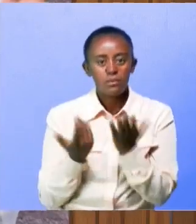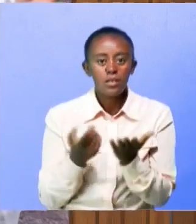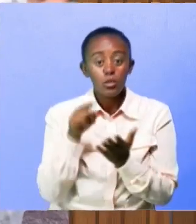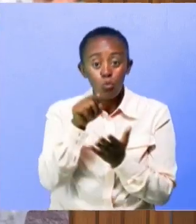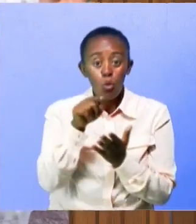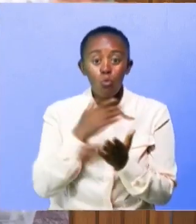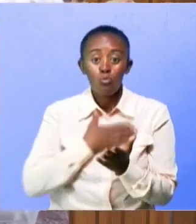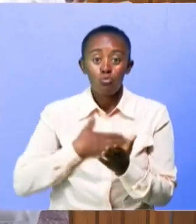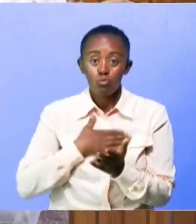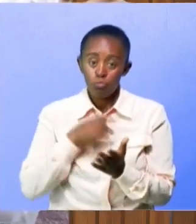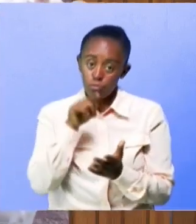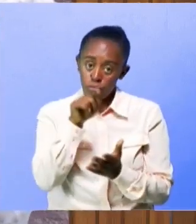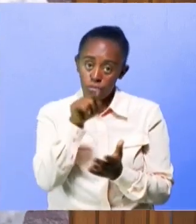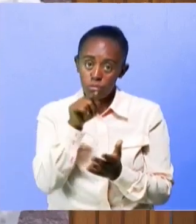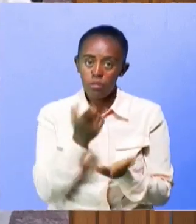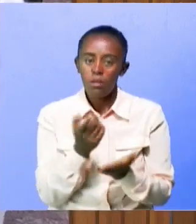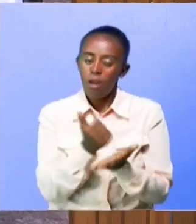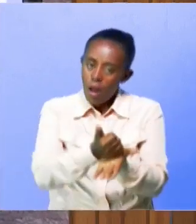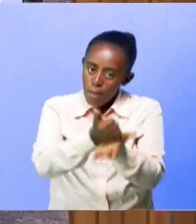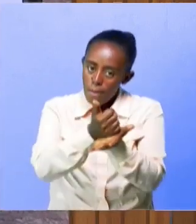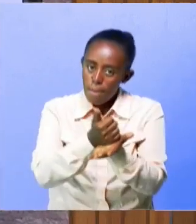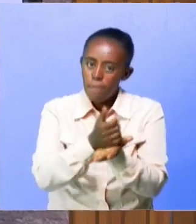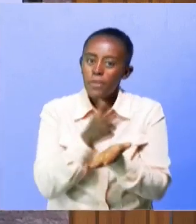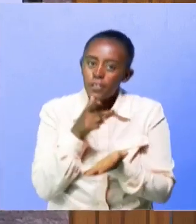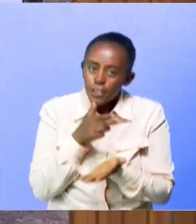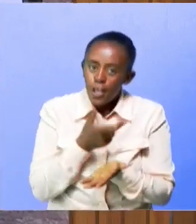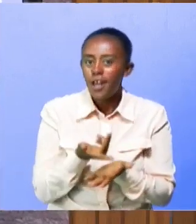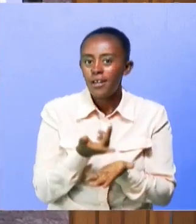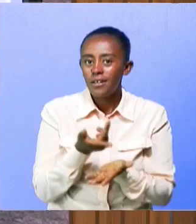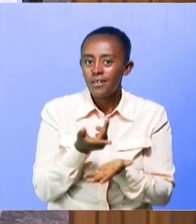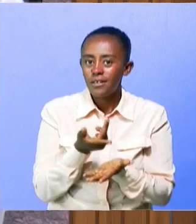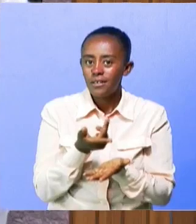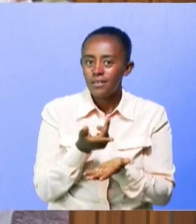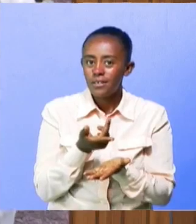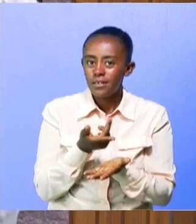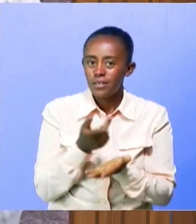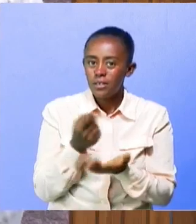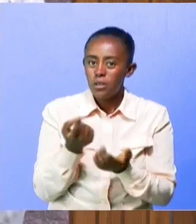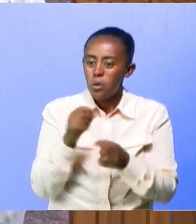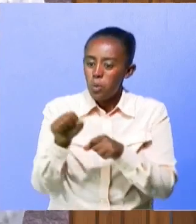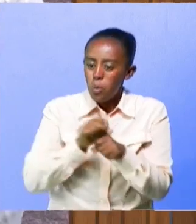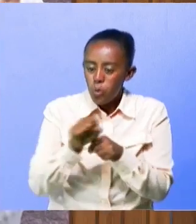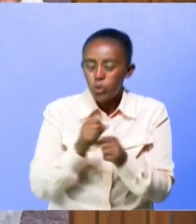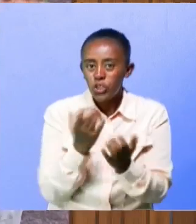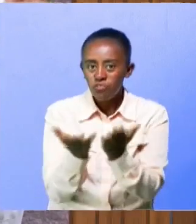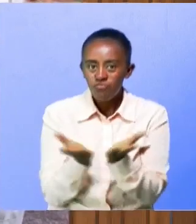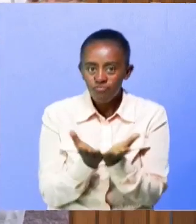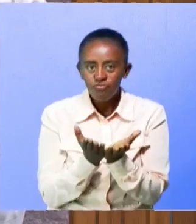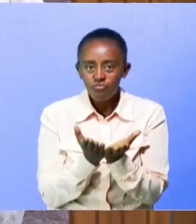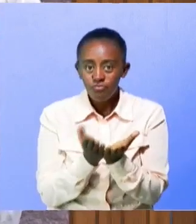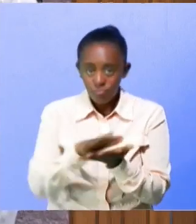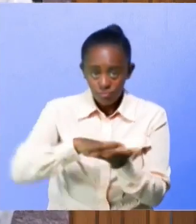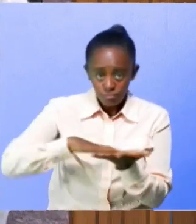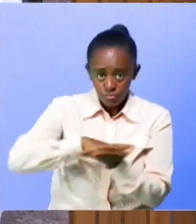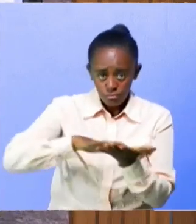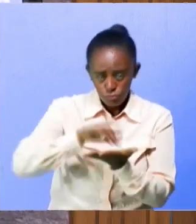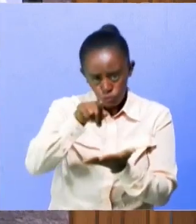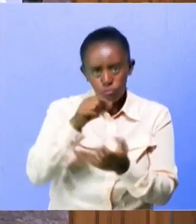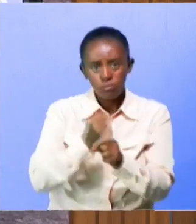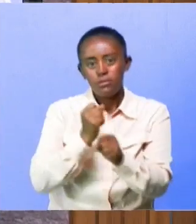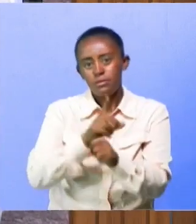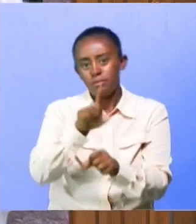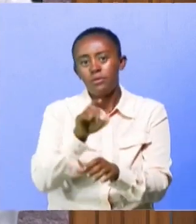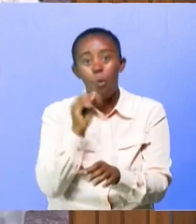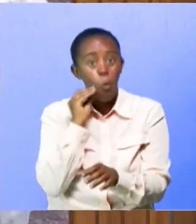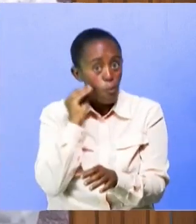and help your sister while you are washing dish. You have to be a part of that activity too